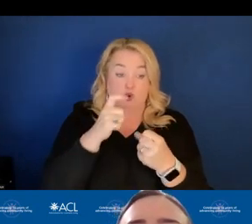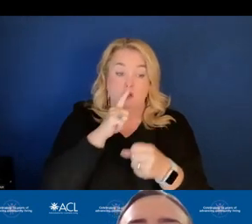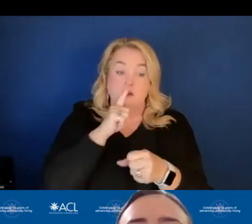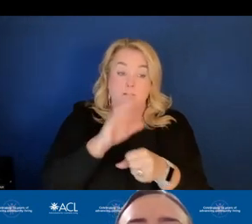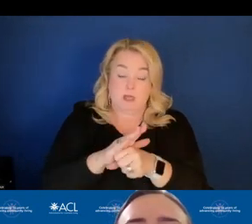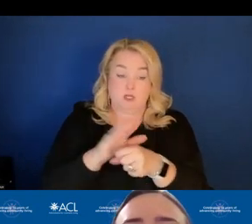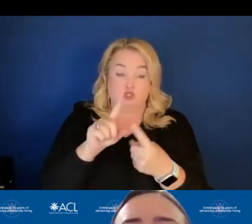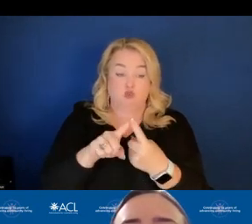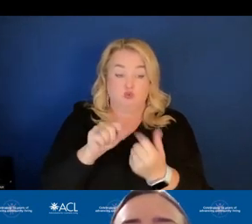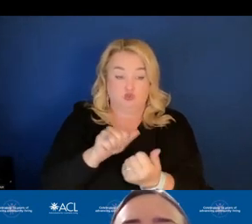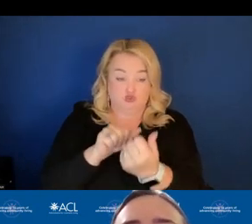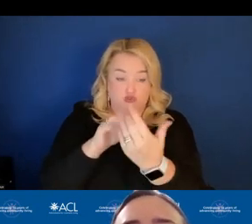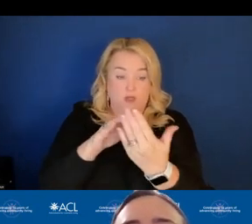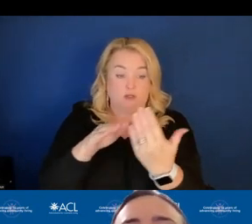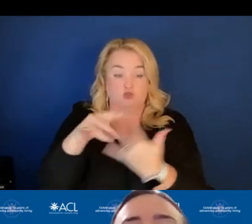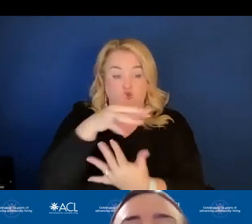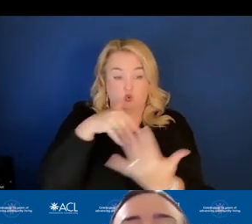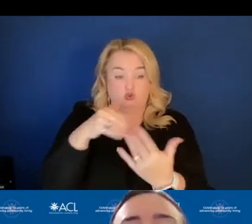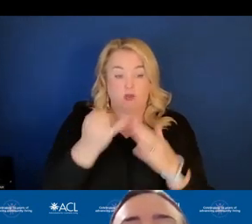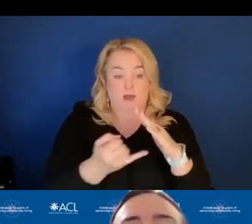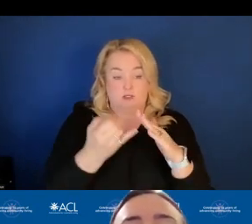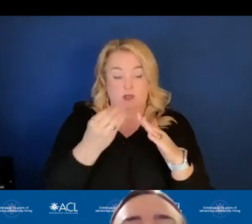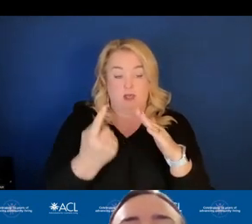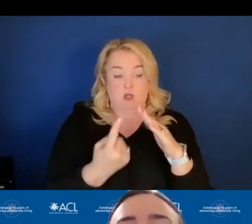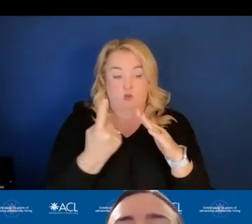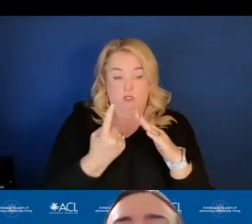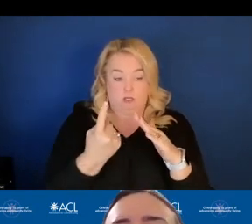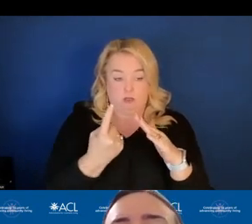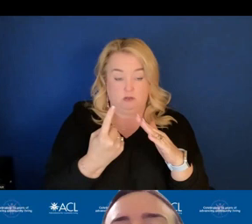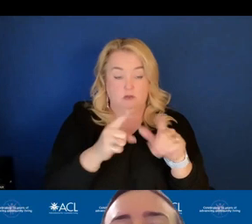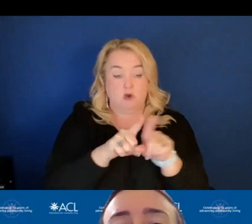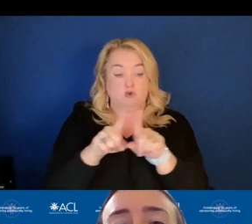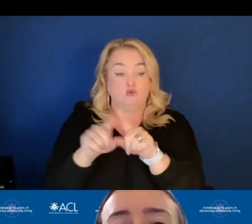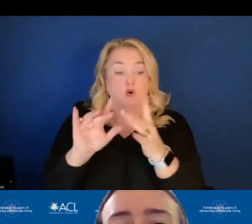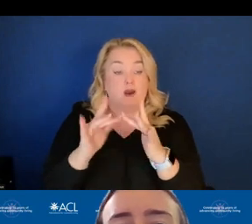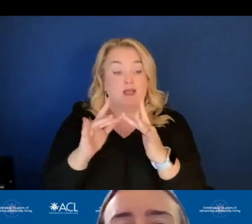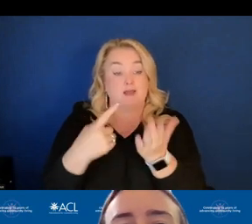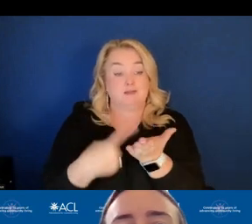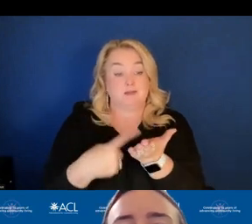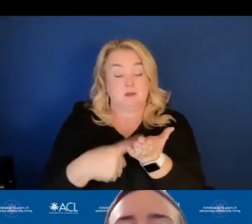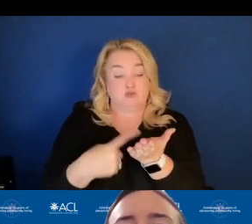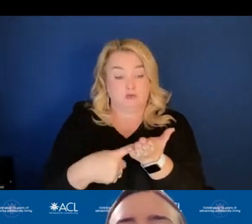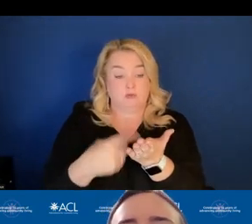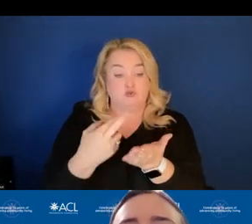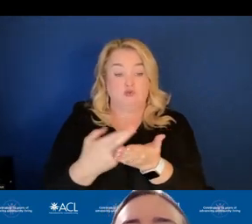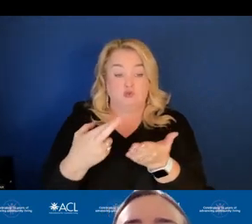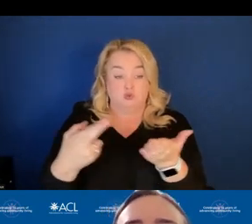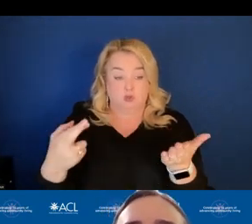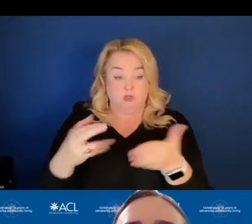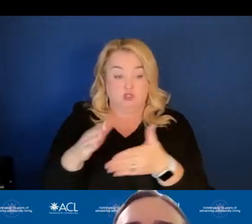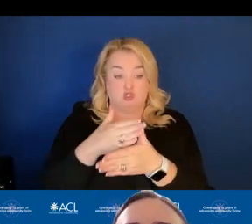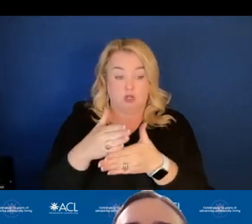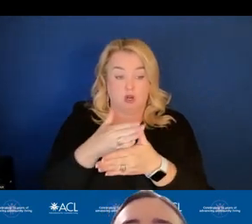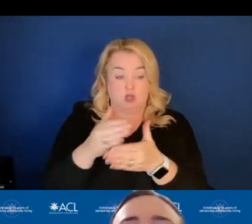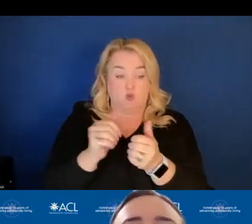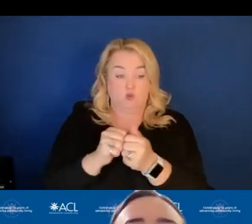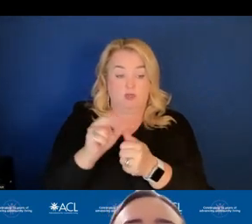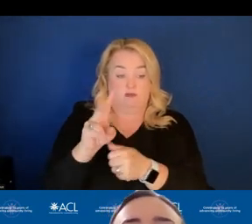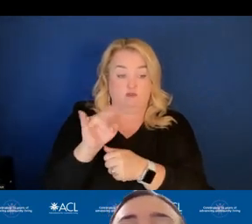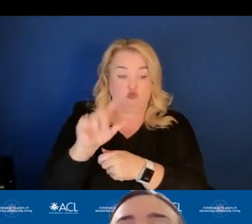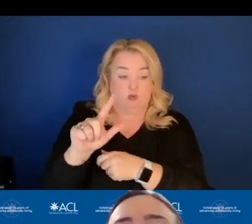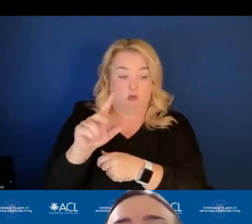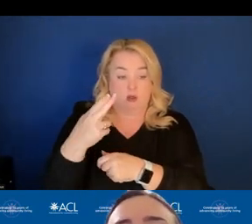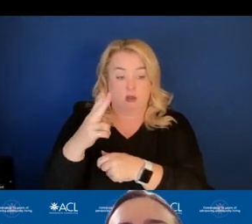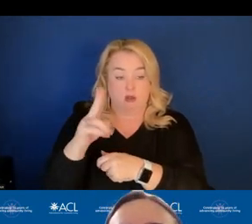addressing social isolation and loneliness. We also have online discussions, resource sharing on our virtual hub.